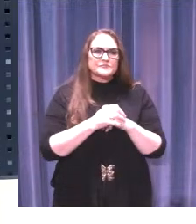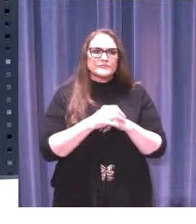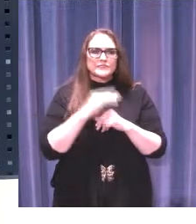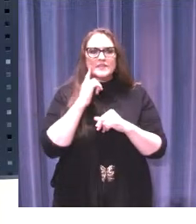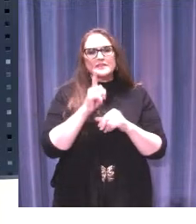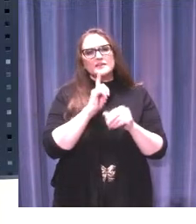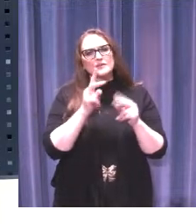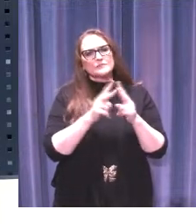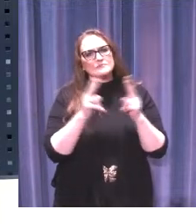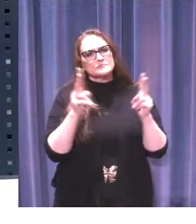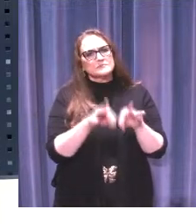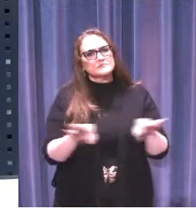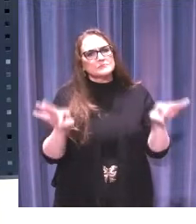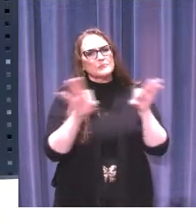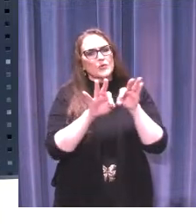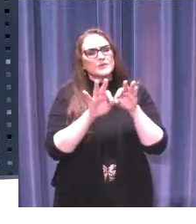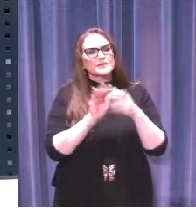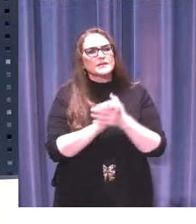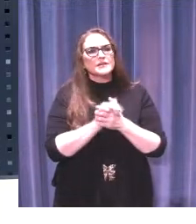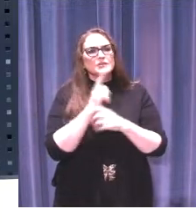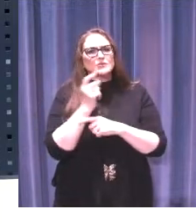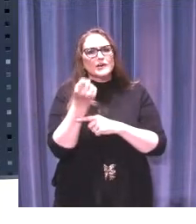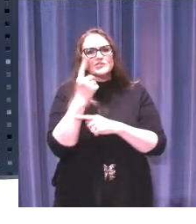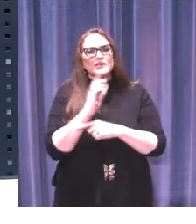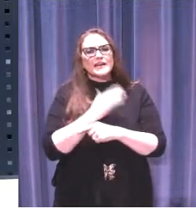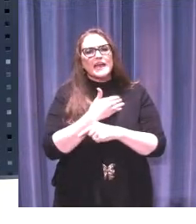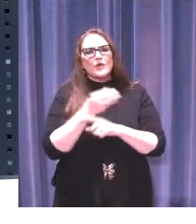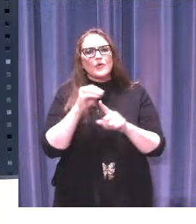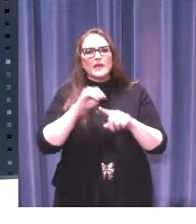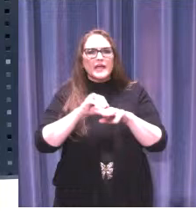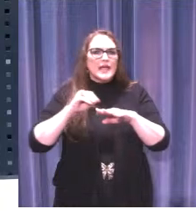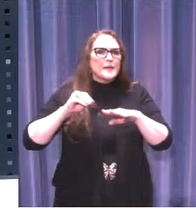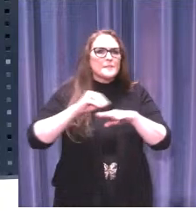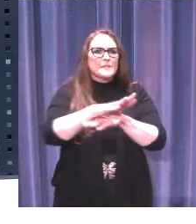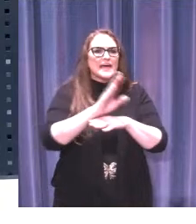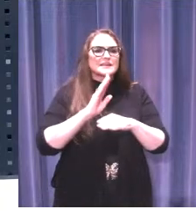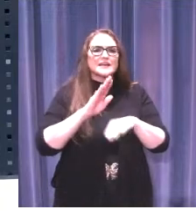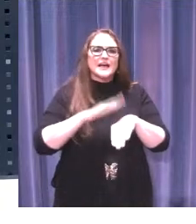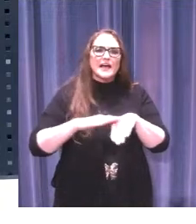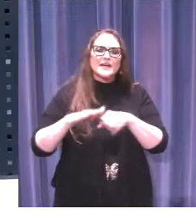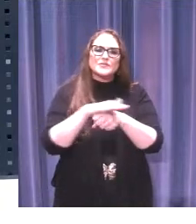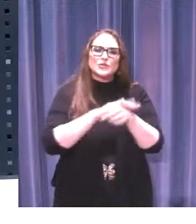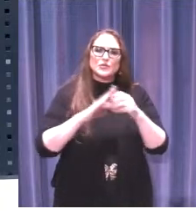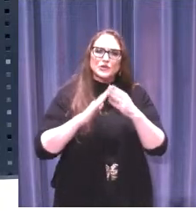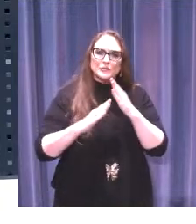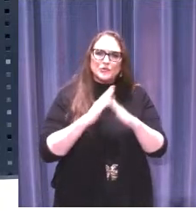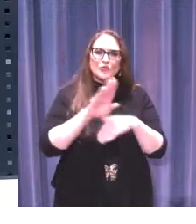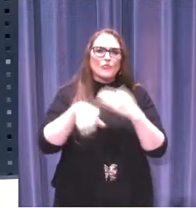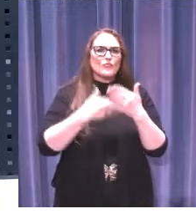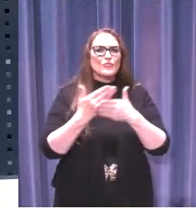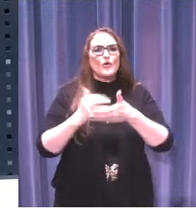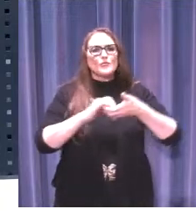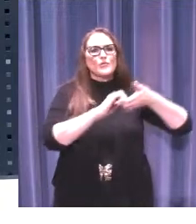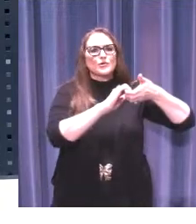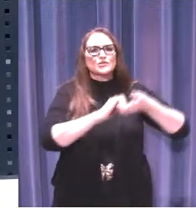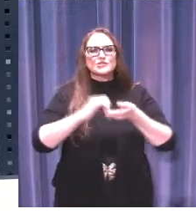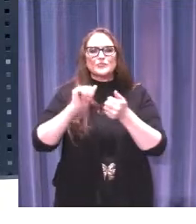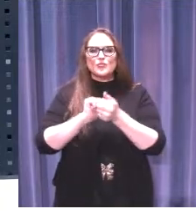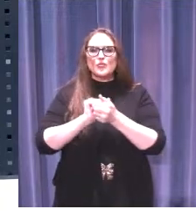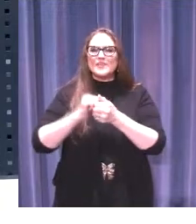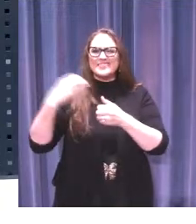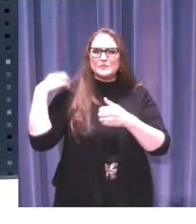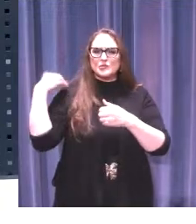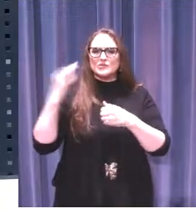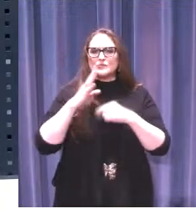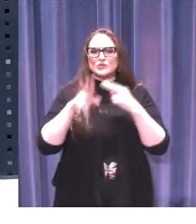vitally important, just to understand our impact on the local community, all our partnerships with the employers, which we talked